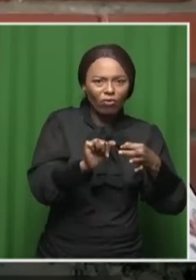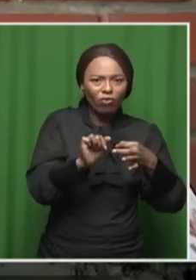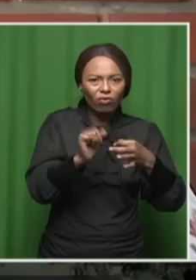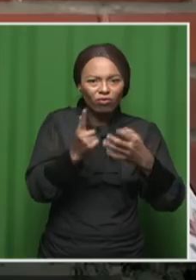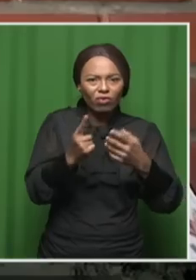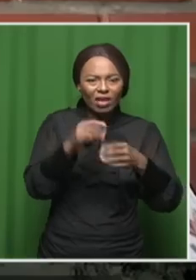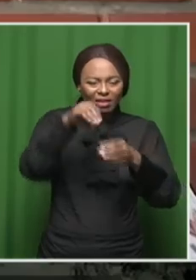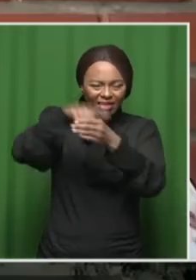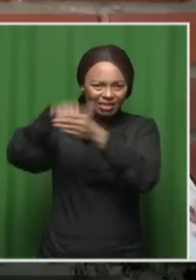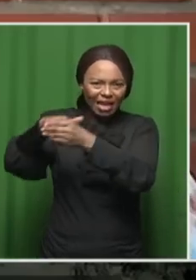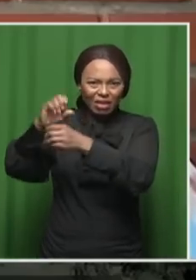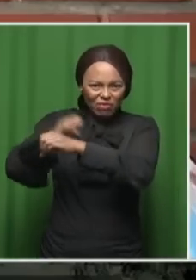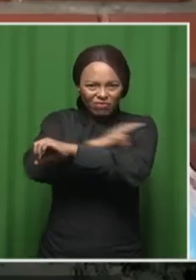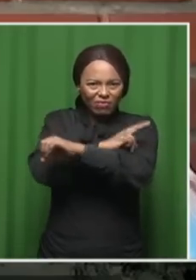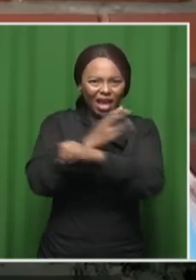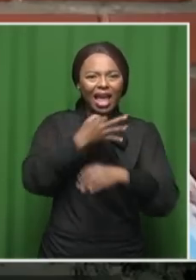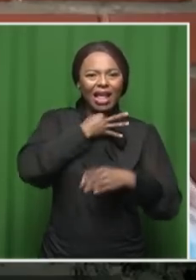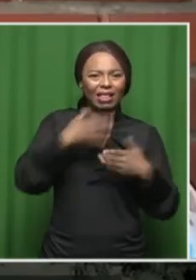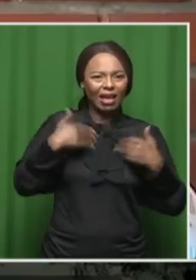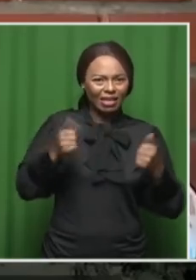it?